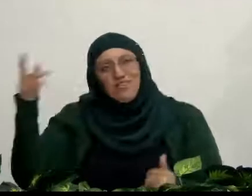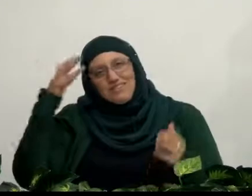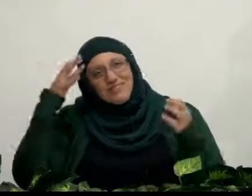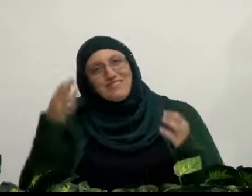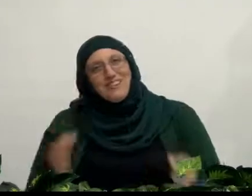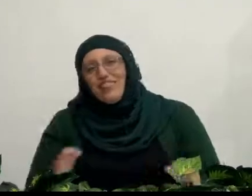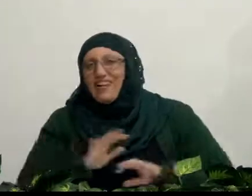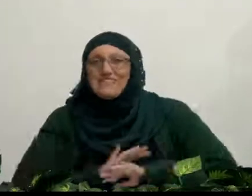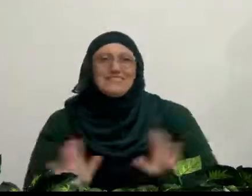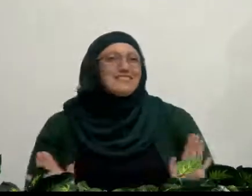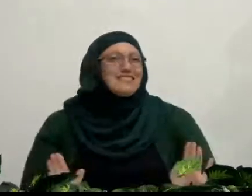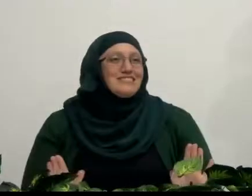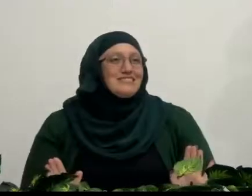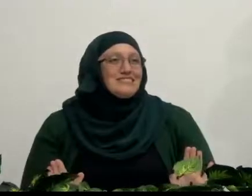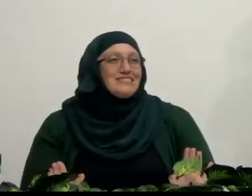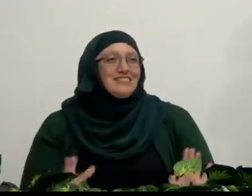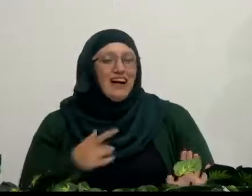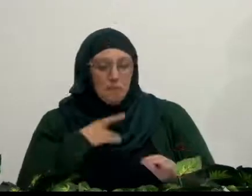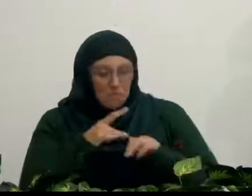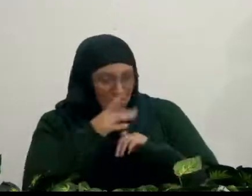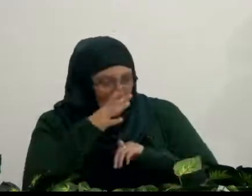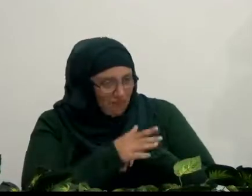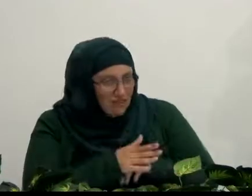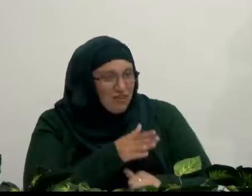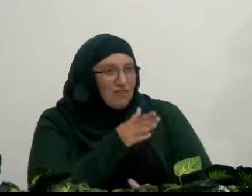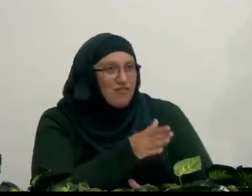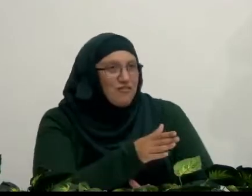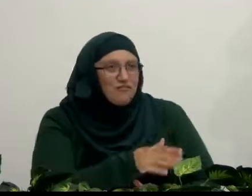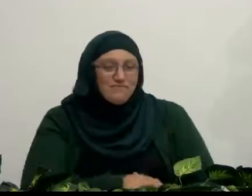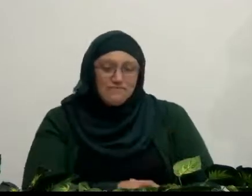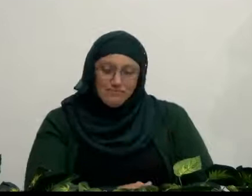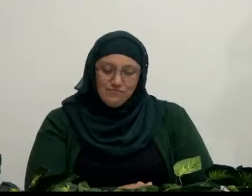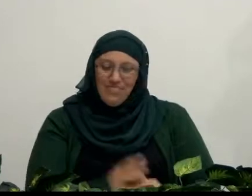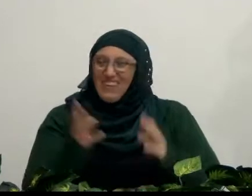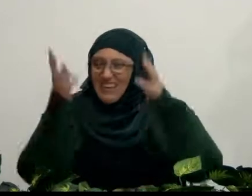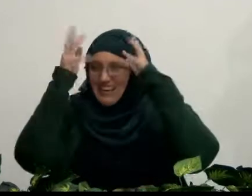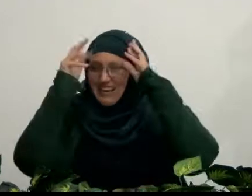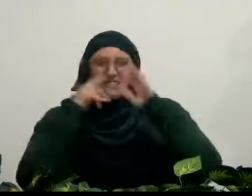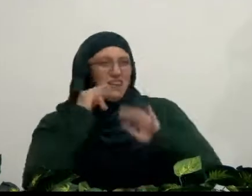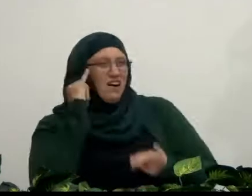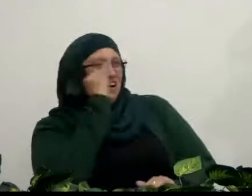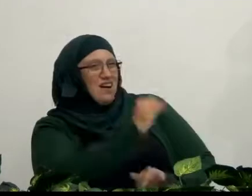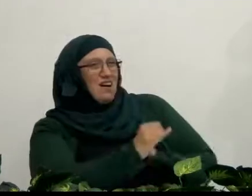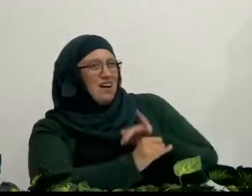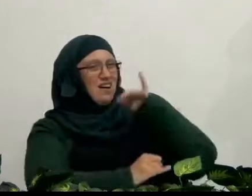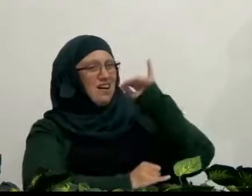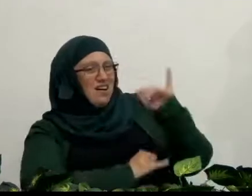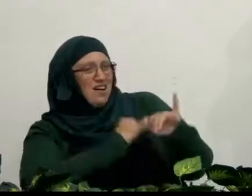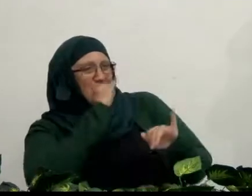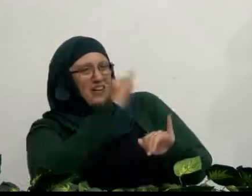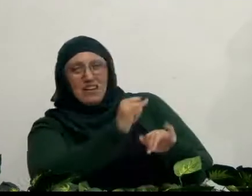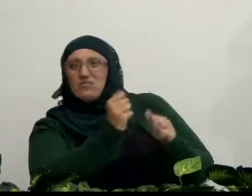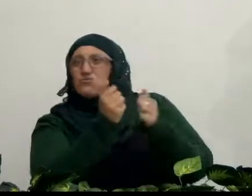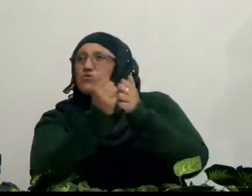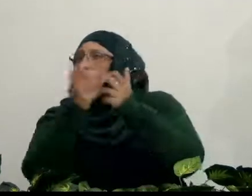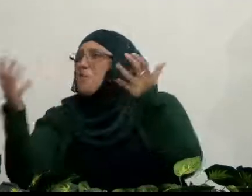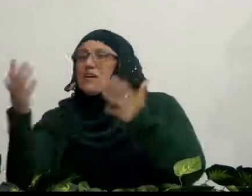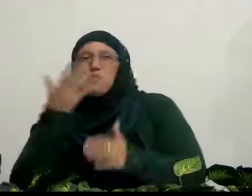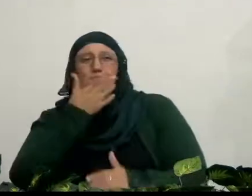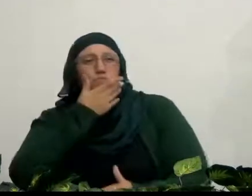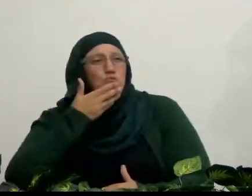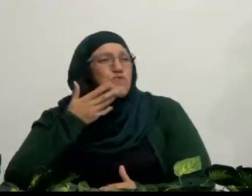her. In fact, the king of the town blames Imam al-Baqir alayhi salam, says, Aqa, so many noble ladies from